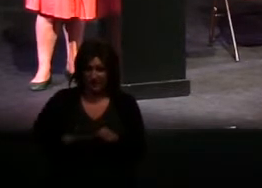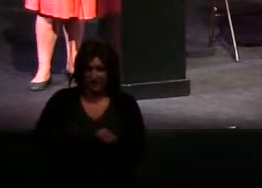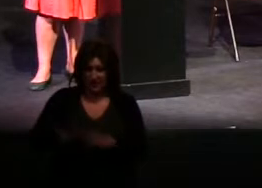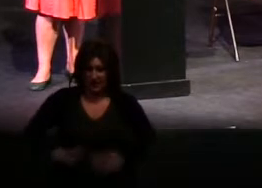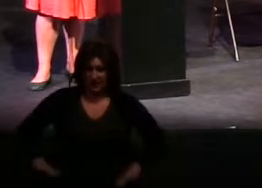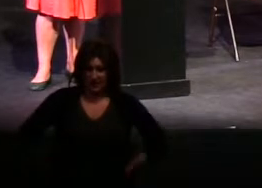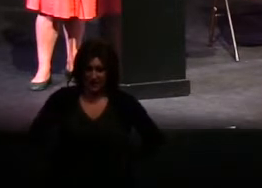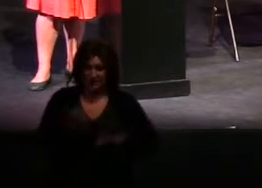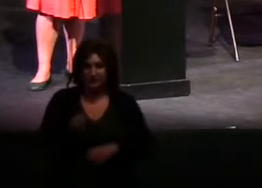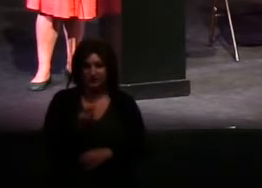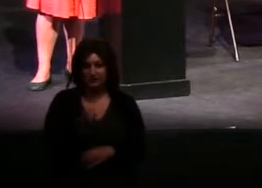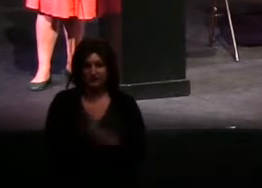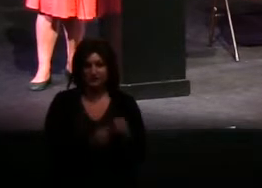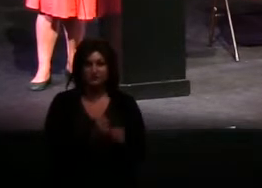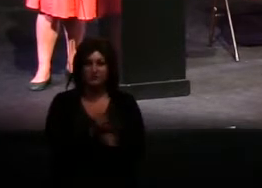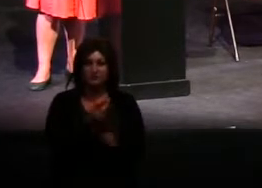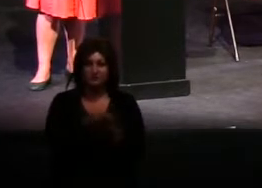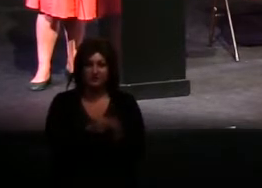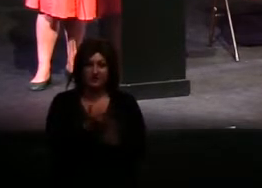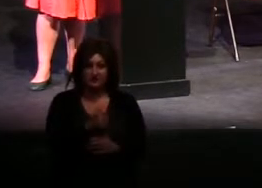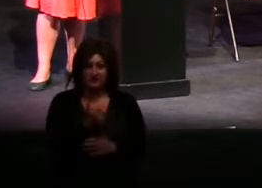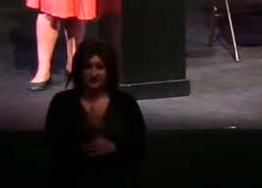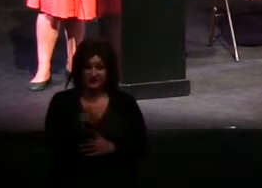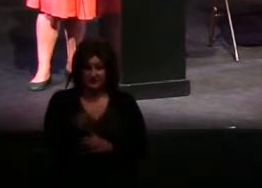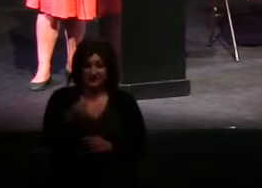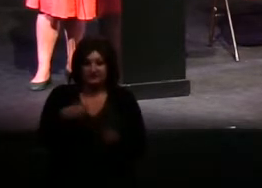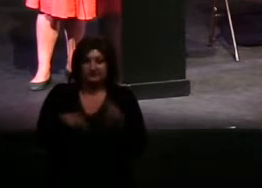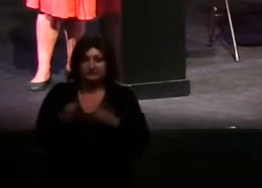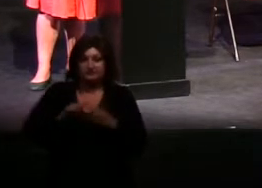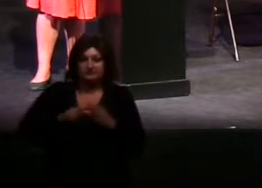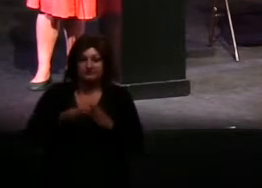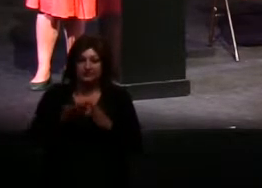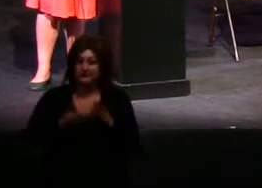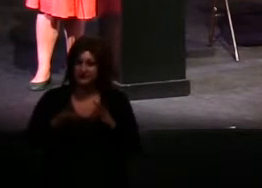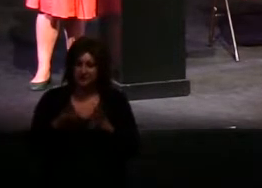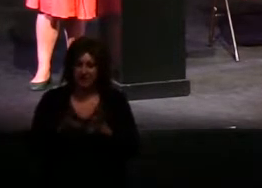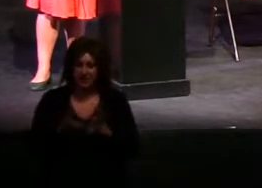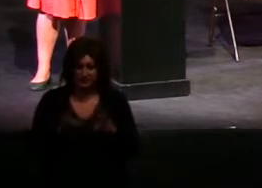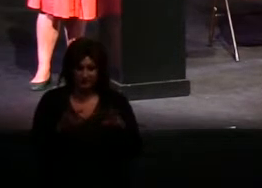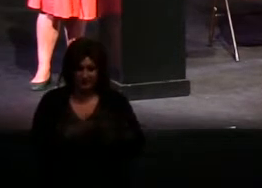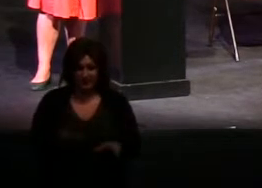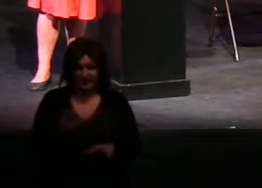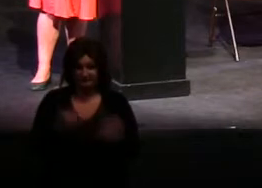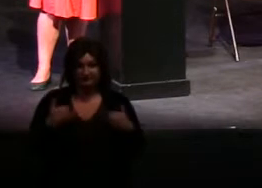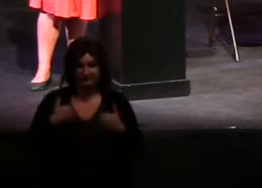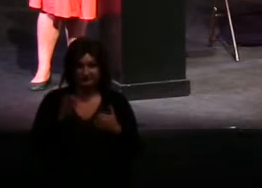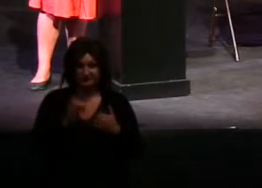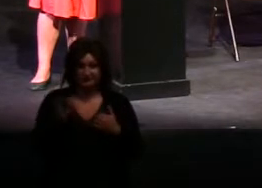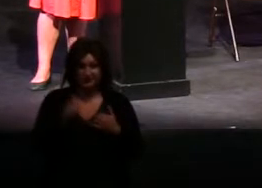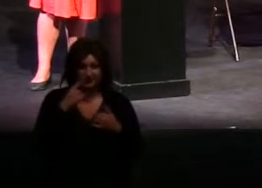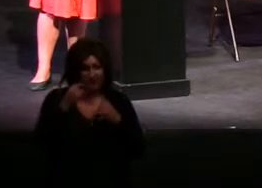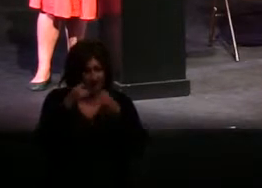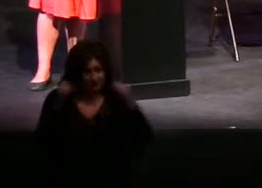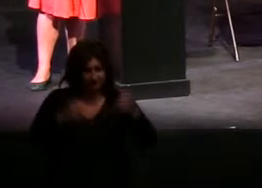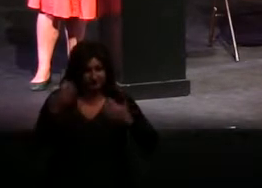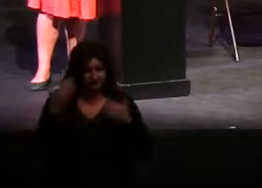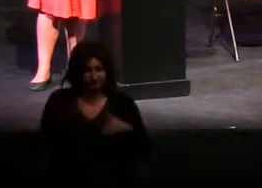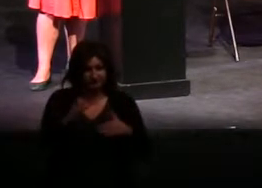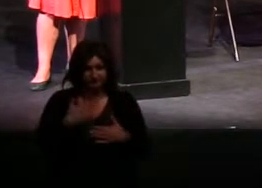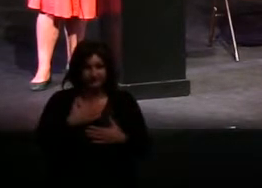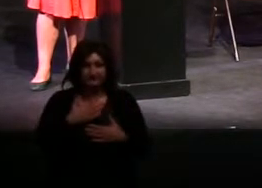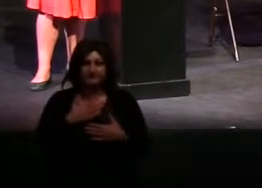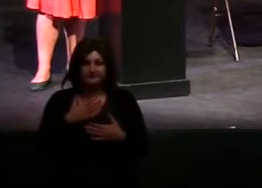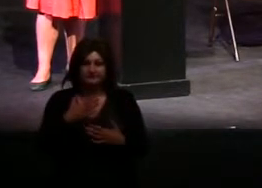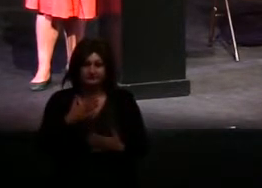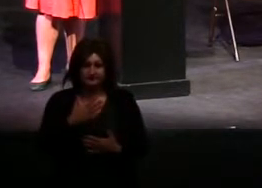2010. Meaning to go to the origin in some way, acting animal-like towards boundaries, breathing.